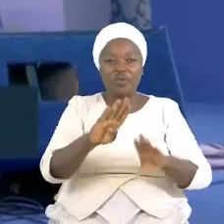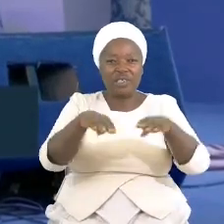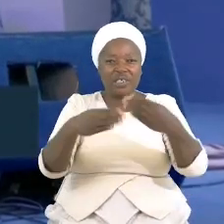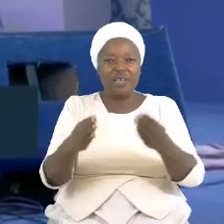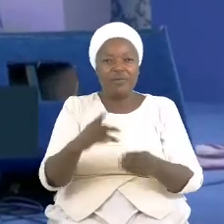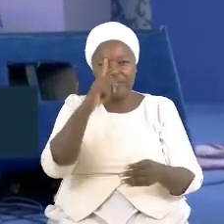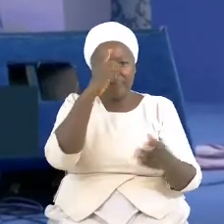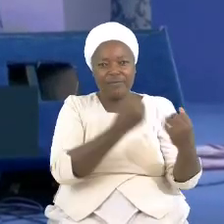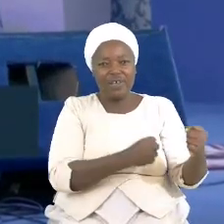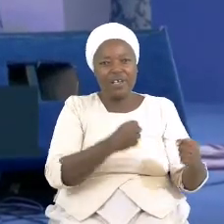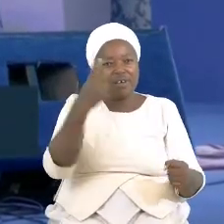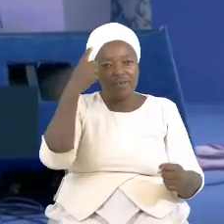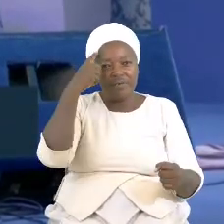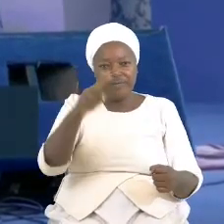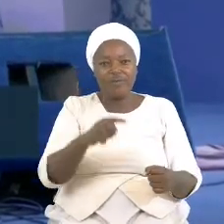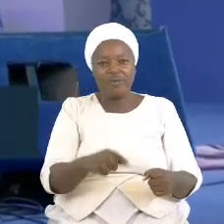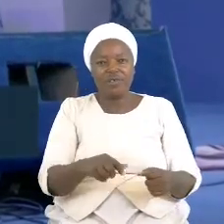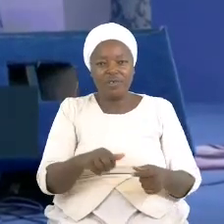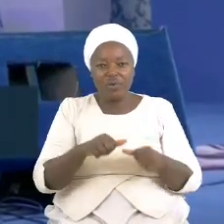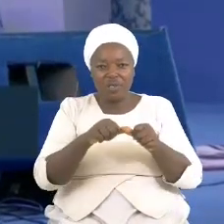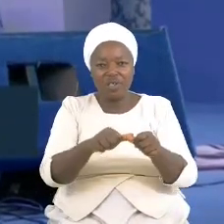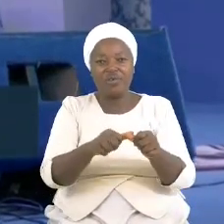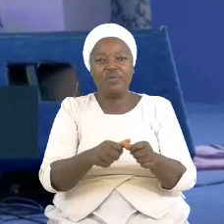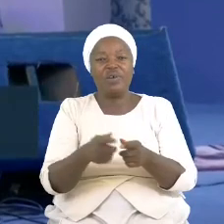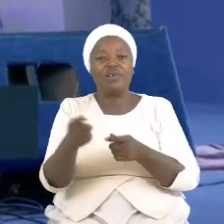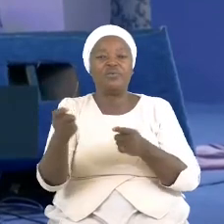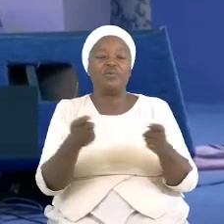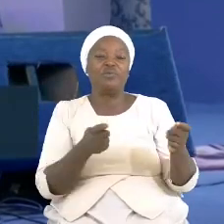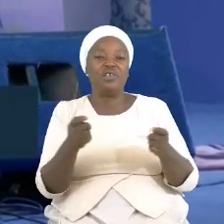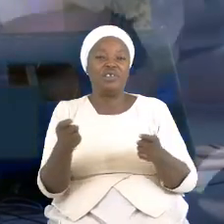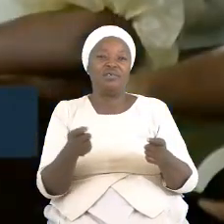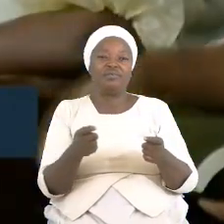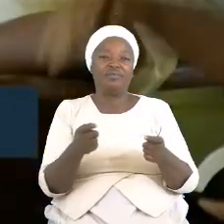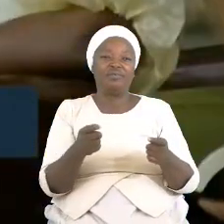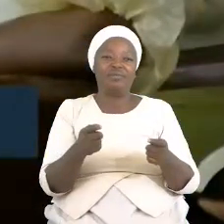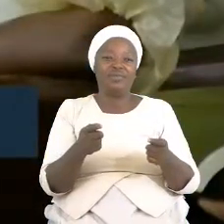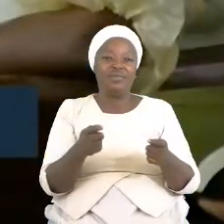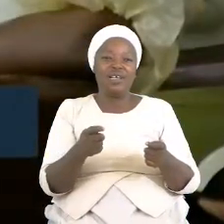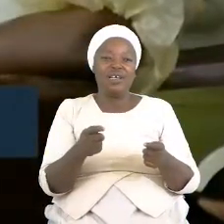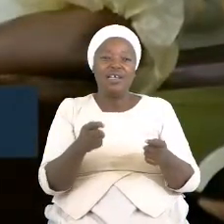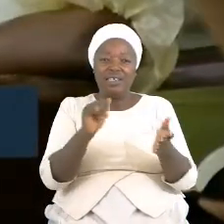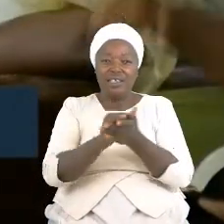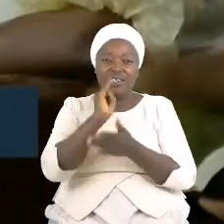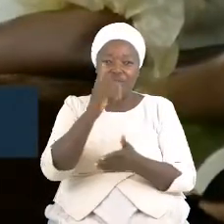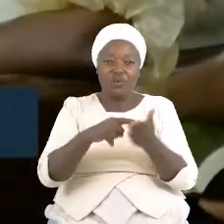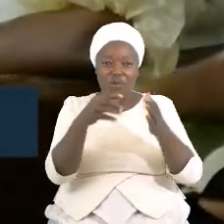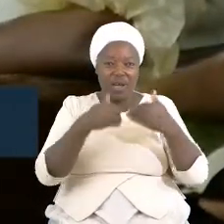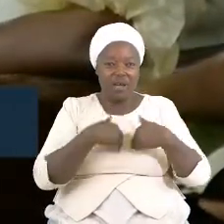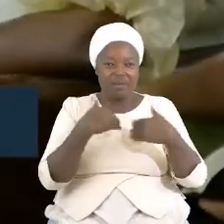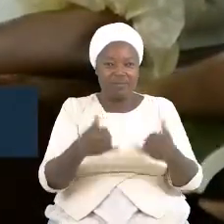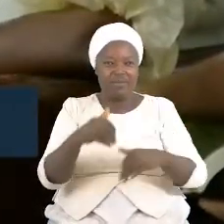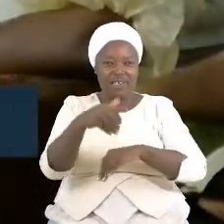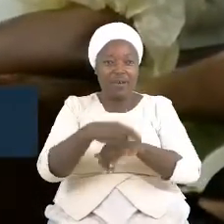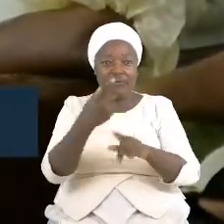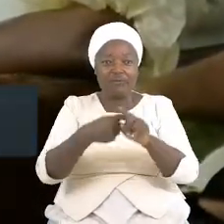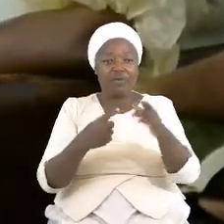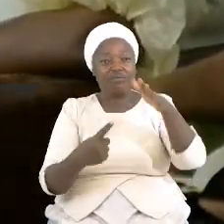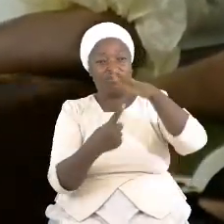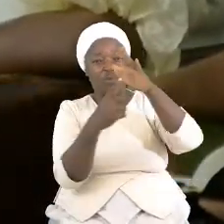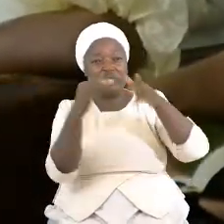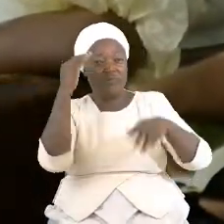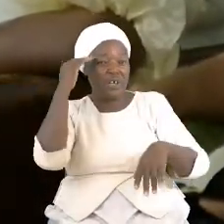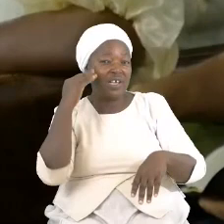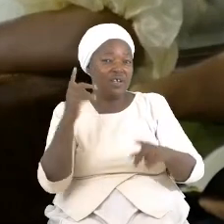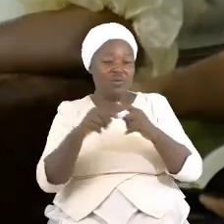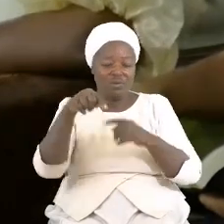you have tonight. Dominion. I said that's what you have tonight. from the top of your head to the tip of your